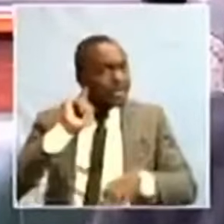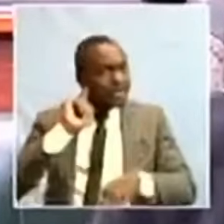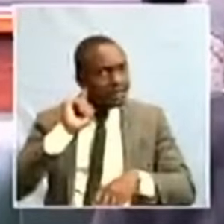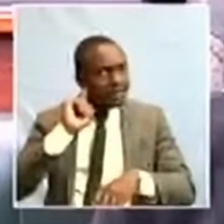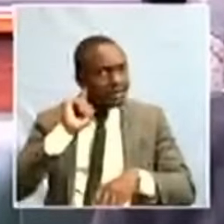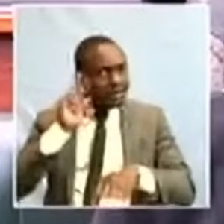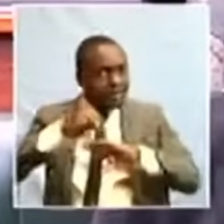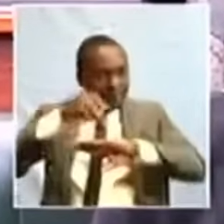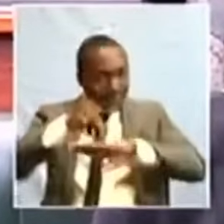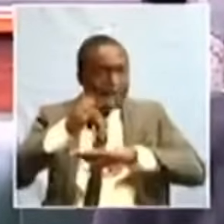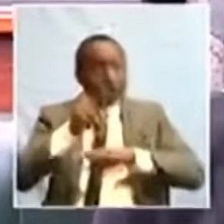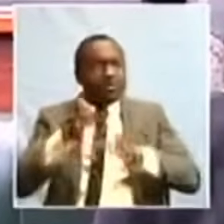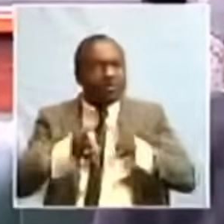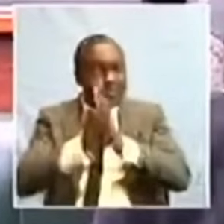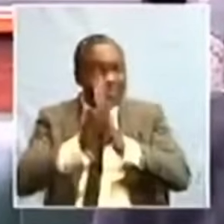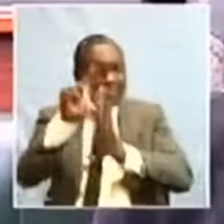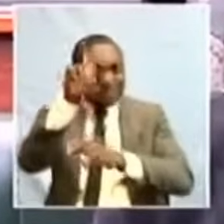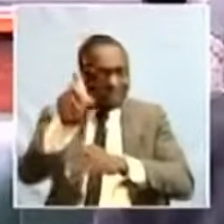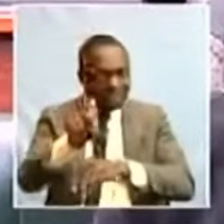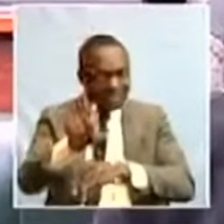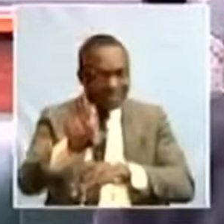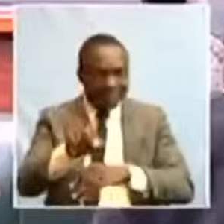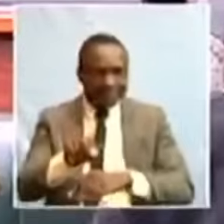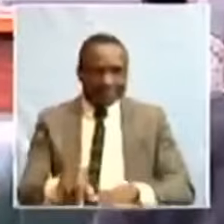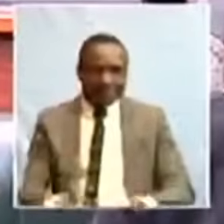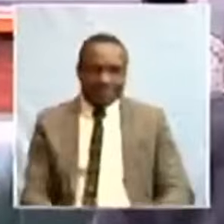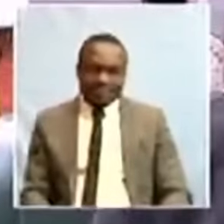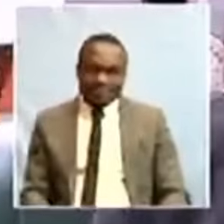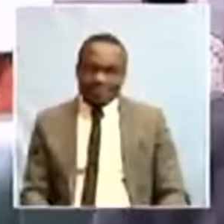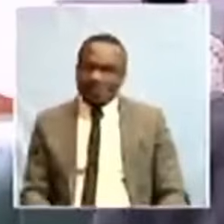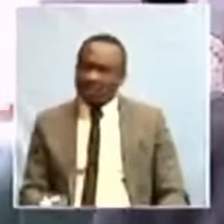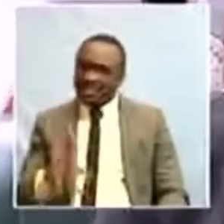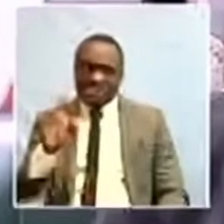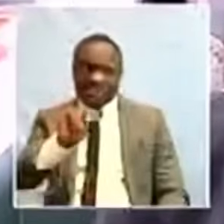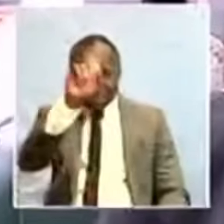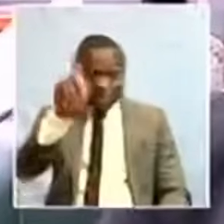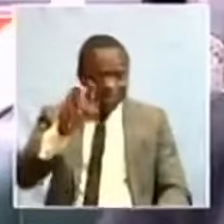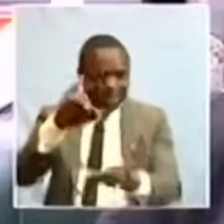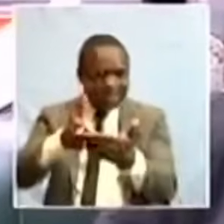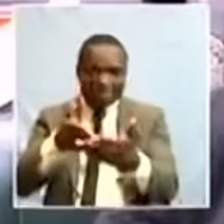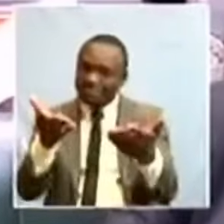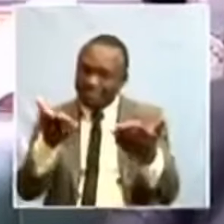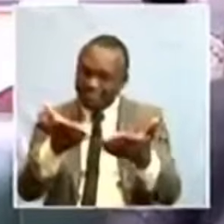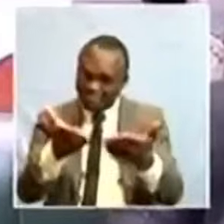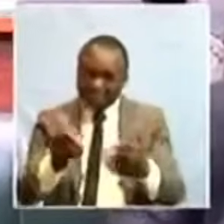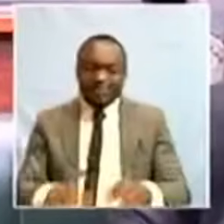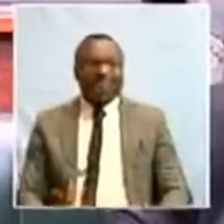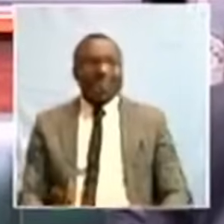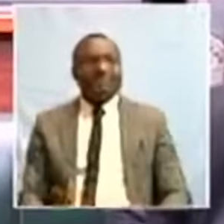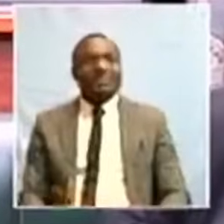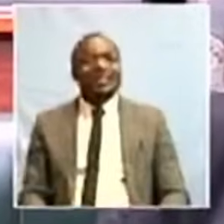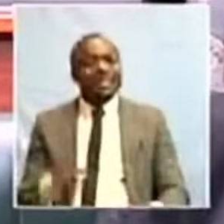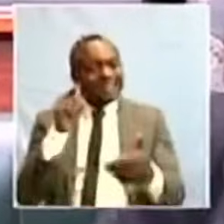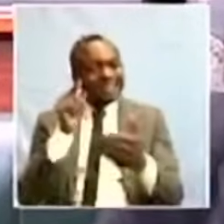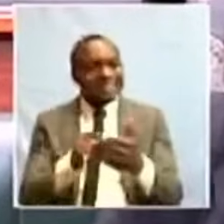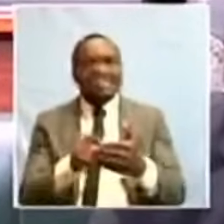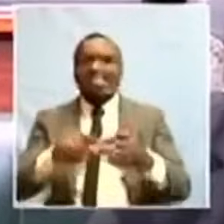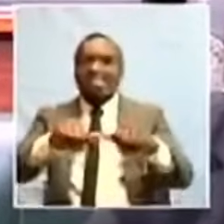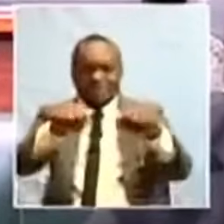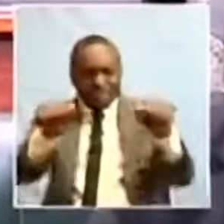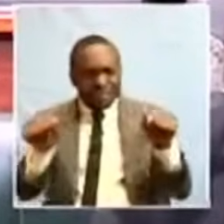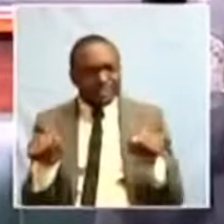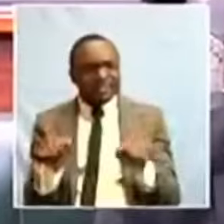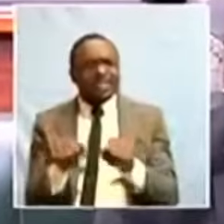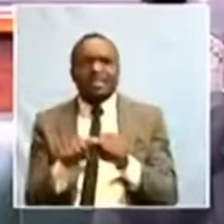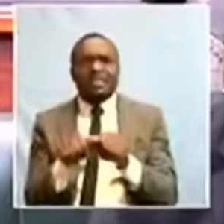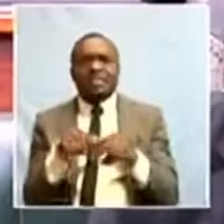in Mpika that you have asked a question. There is no question in here. It is too broad and